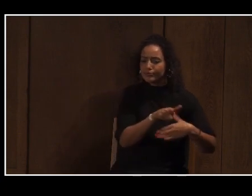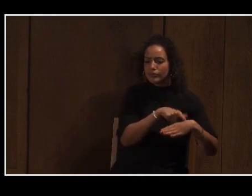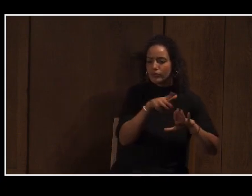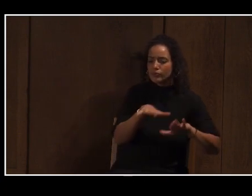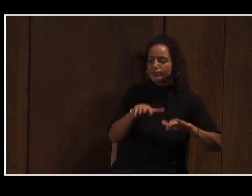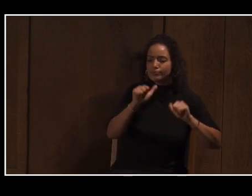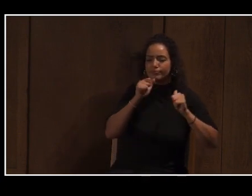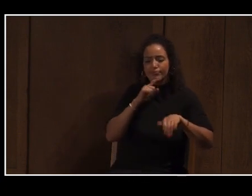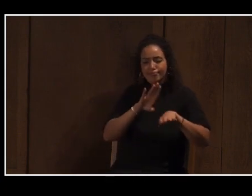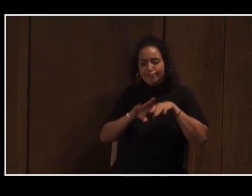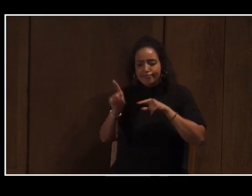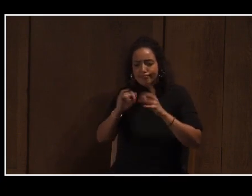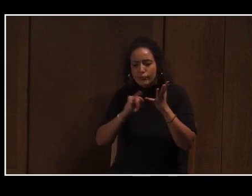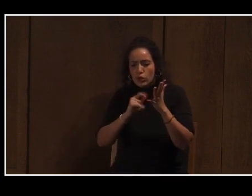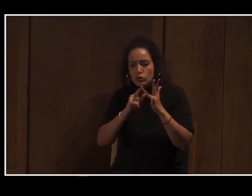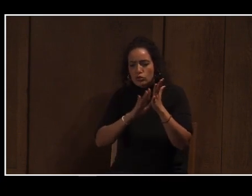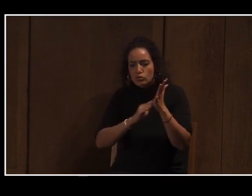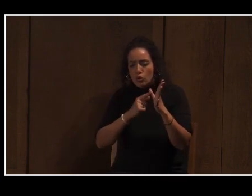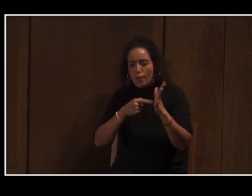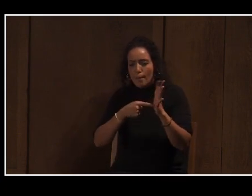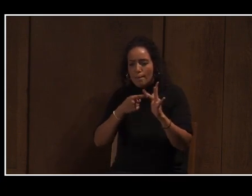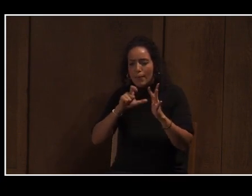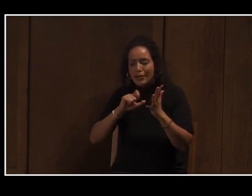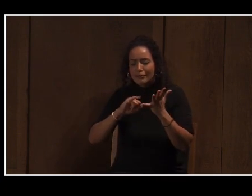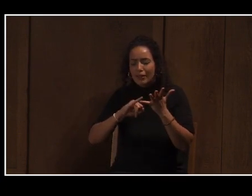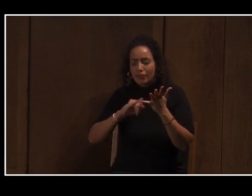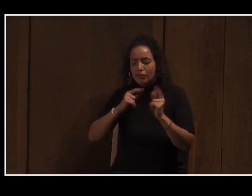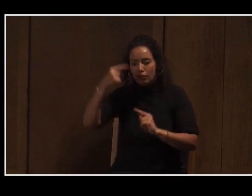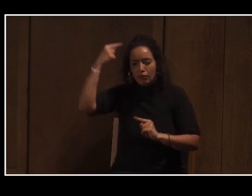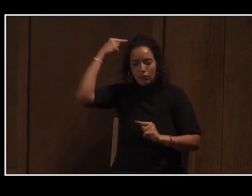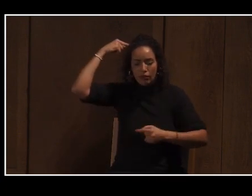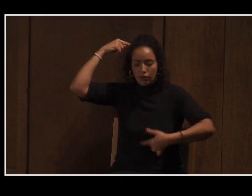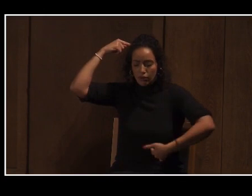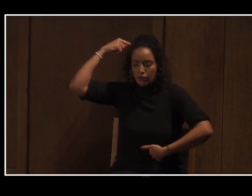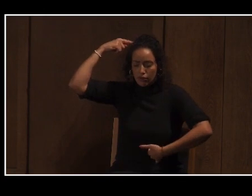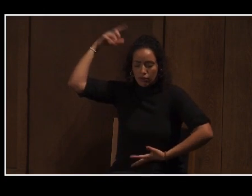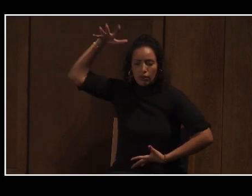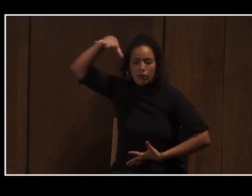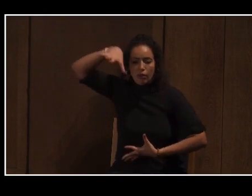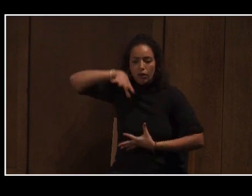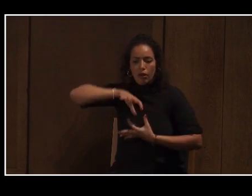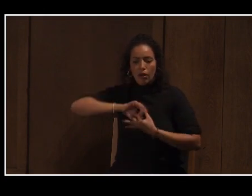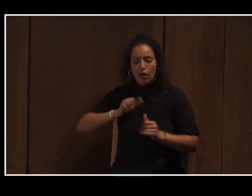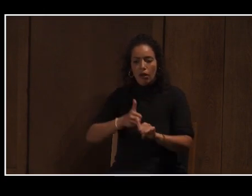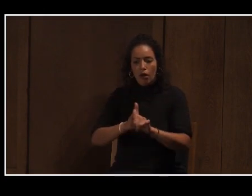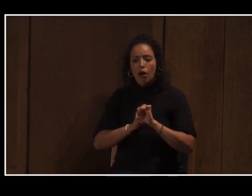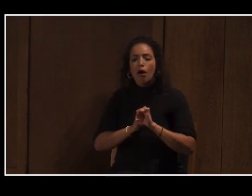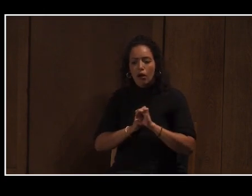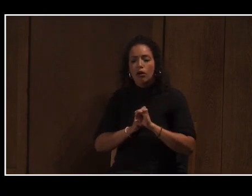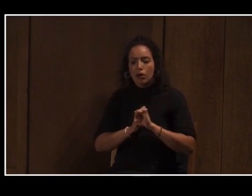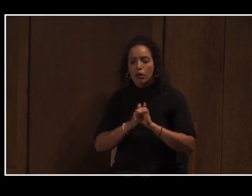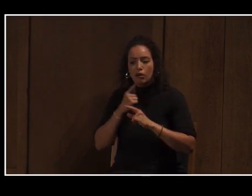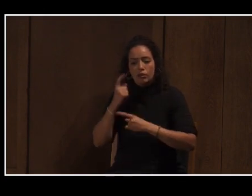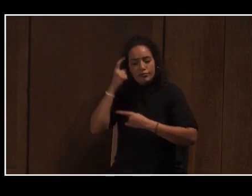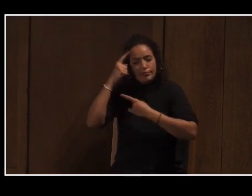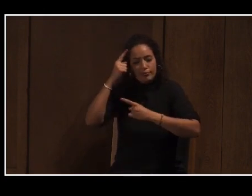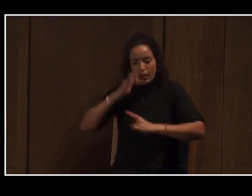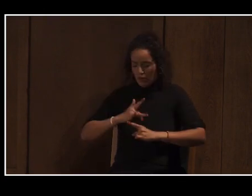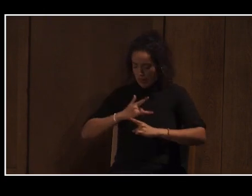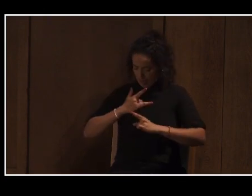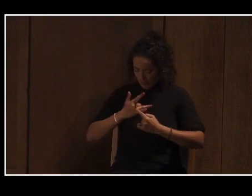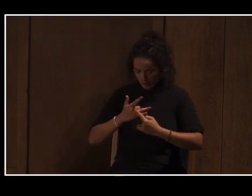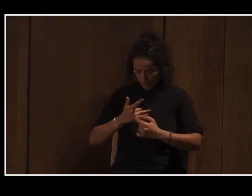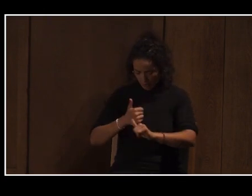somatics for community building and social justice organizing, moving to the need to build life-affirming infrastructures at scale,